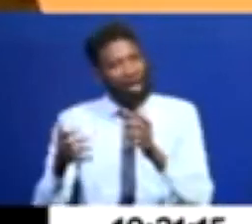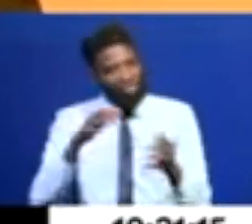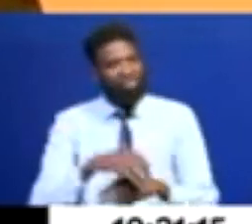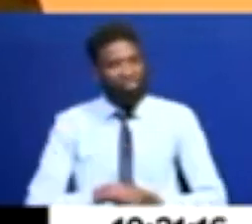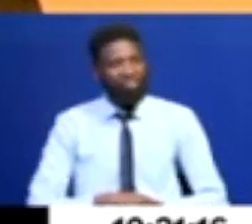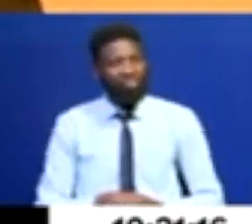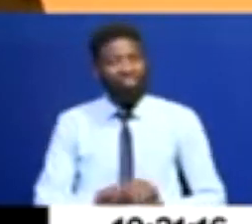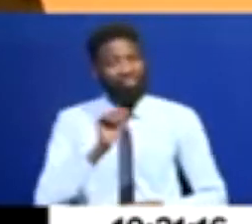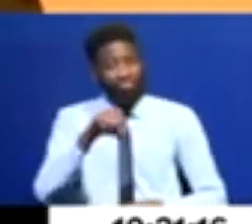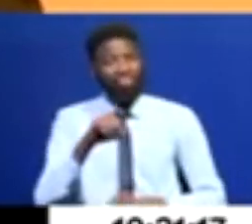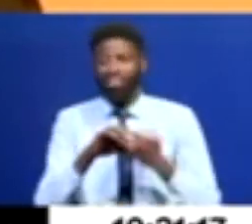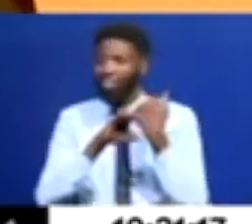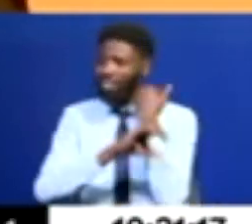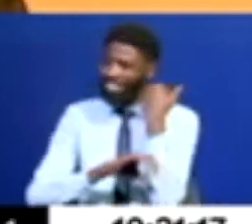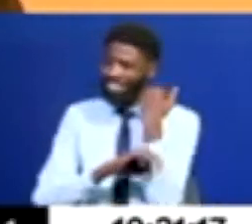country need